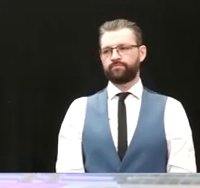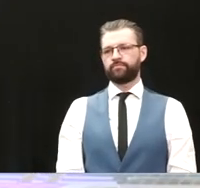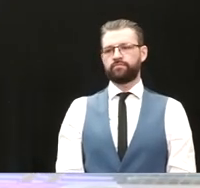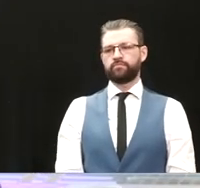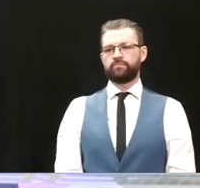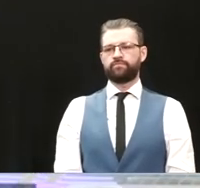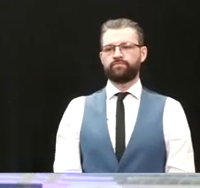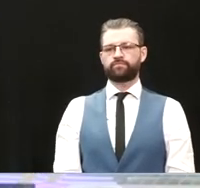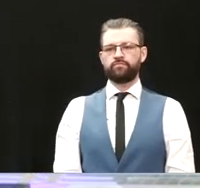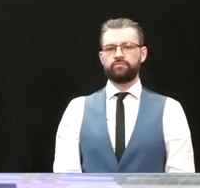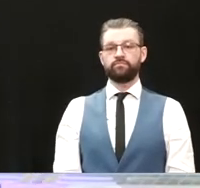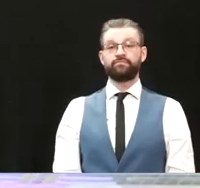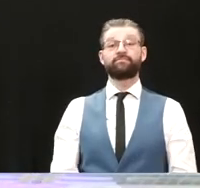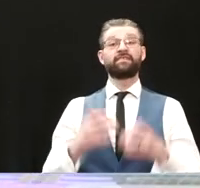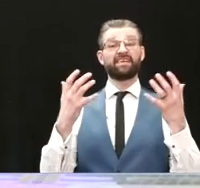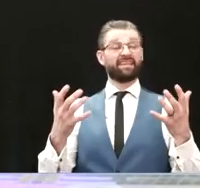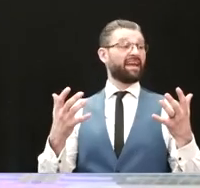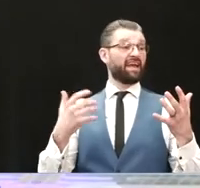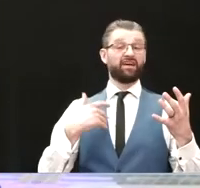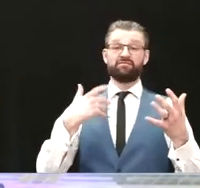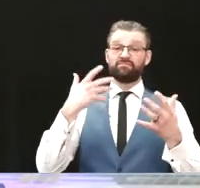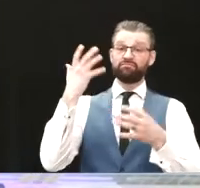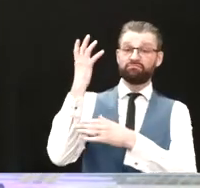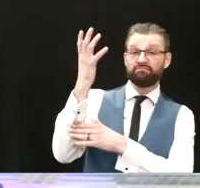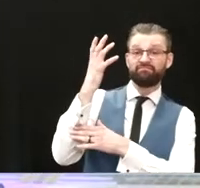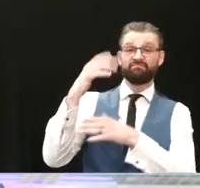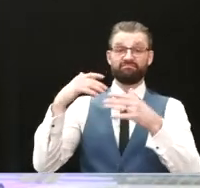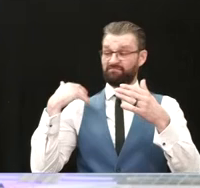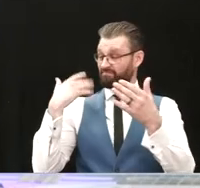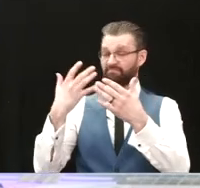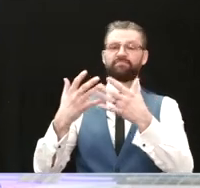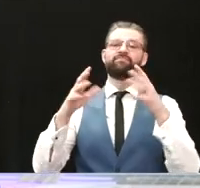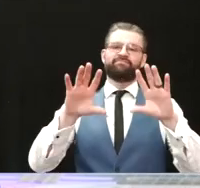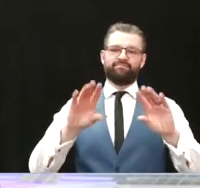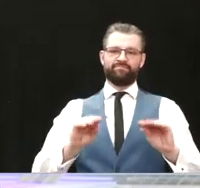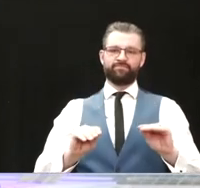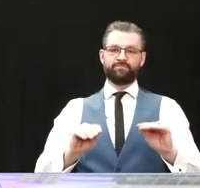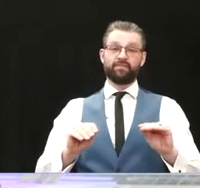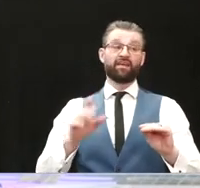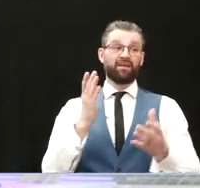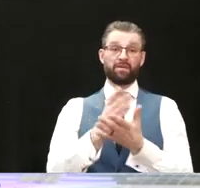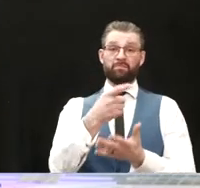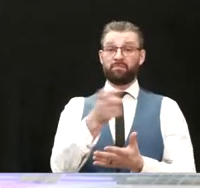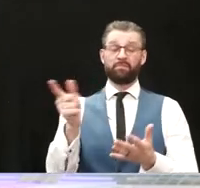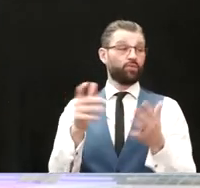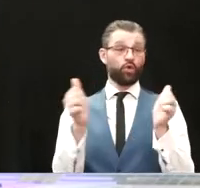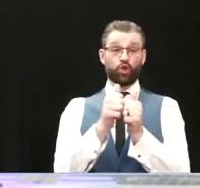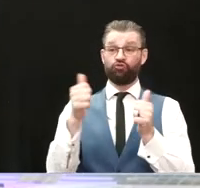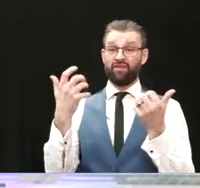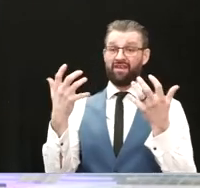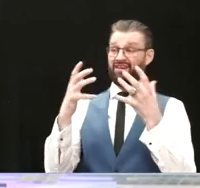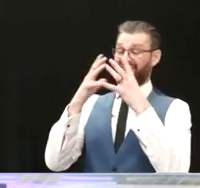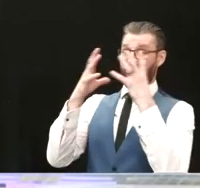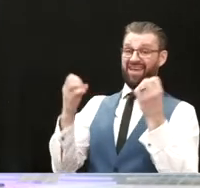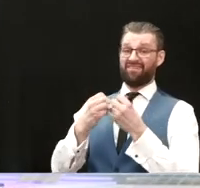Ladies and gentlemen, this is the end of our ceremony. I'm sure you will agree with me that the words and testimonies we have